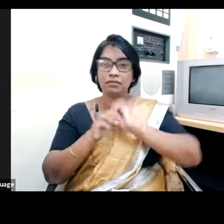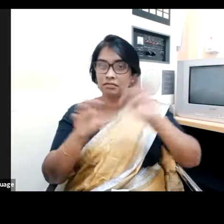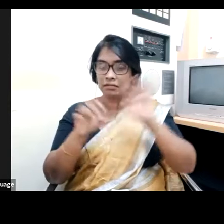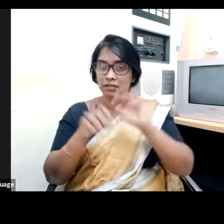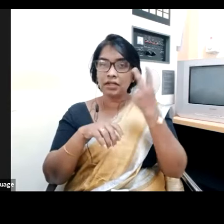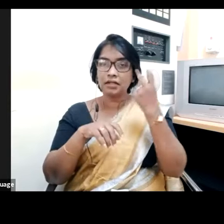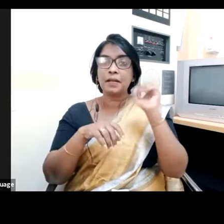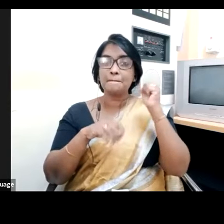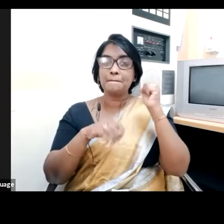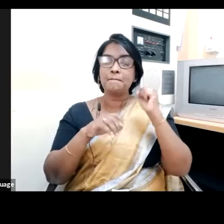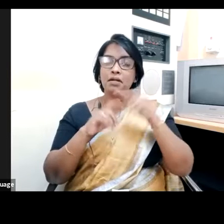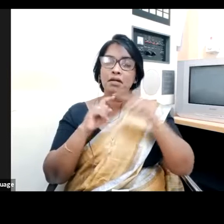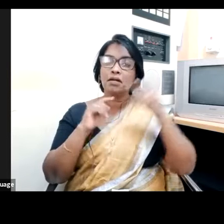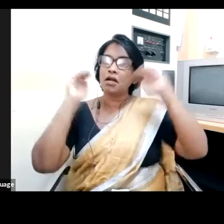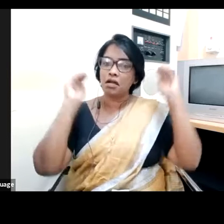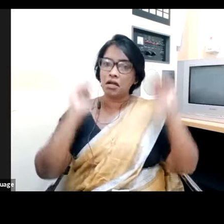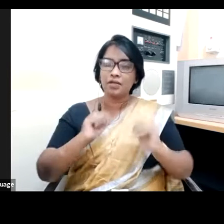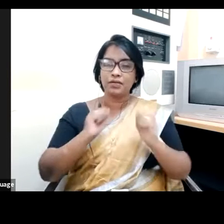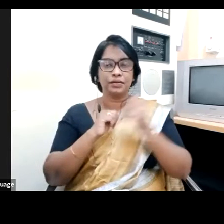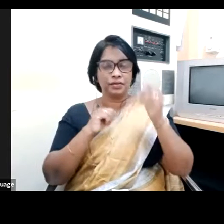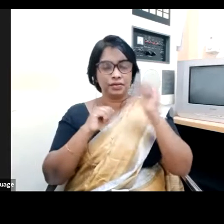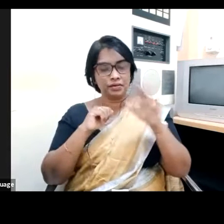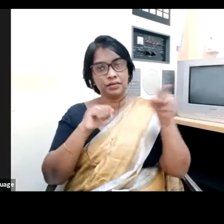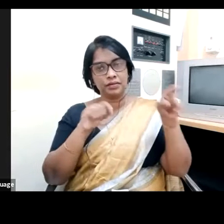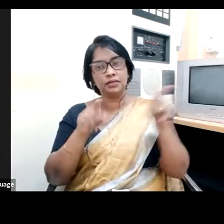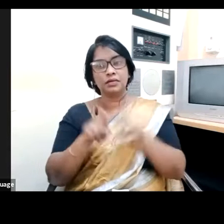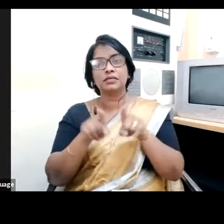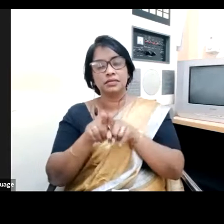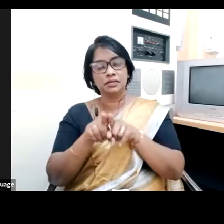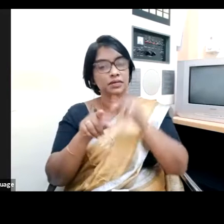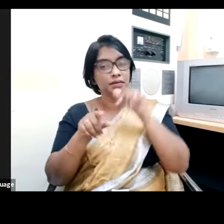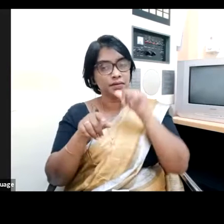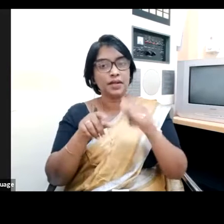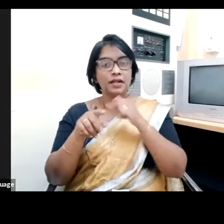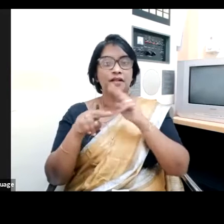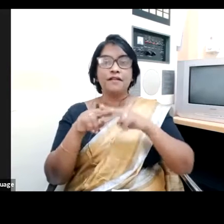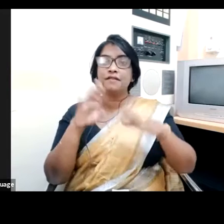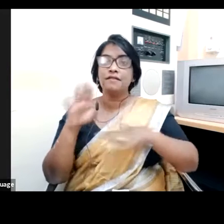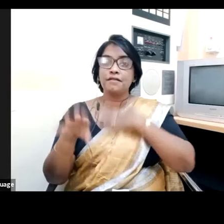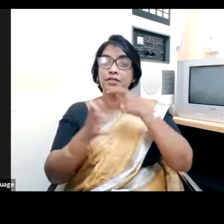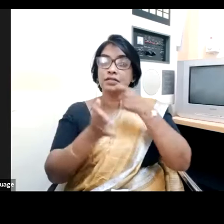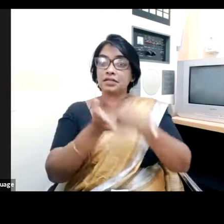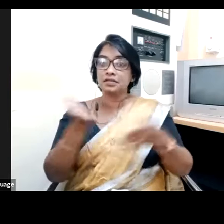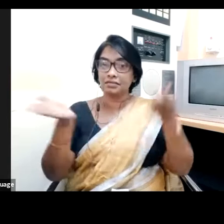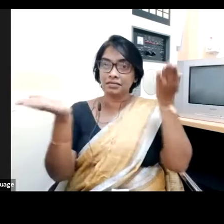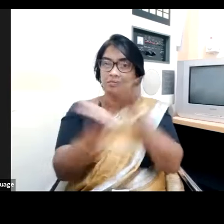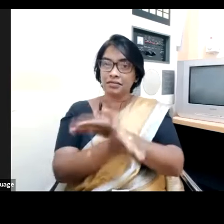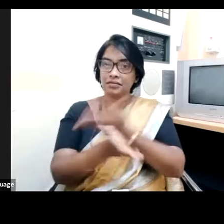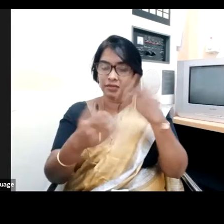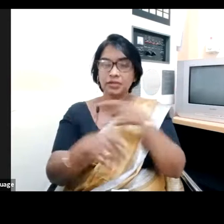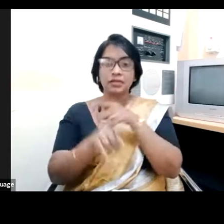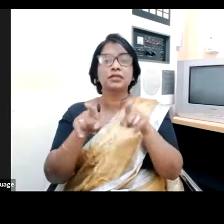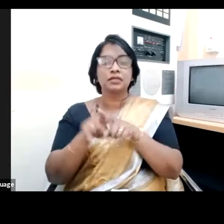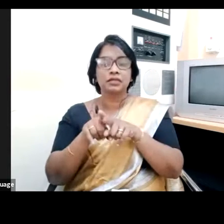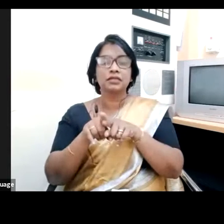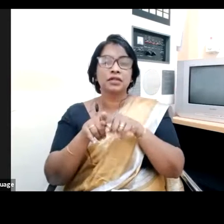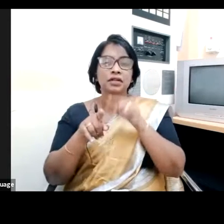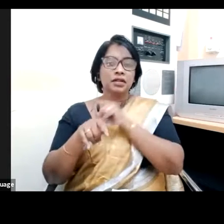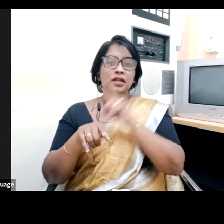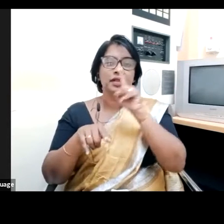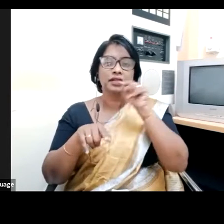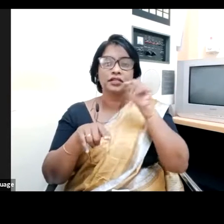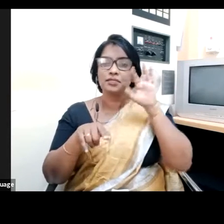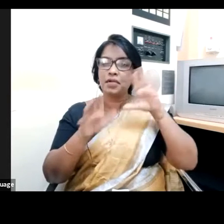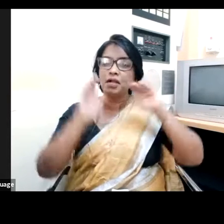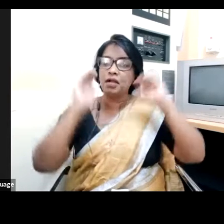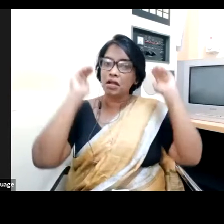goal of the Paris Agreement within reach, we need all hands on deck. To this end, the Science Based Targets Initiative recently increased